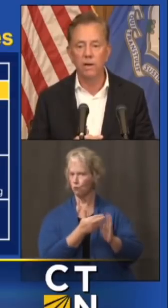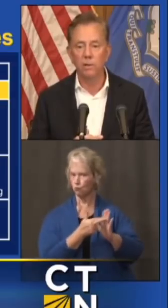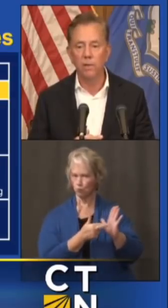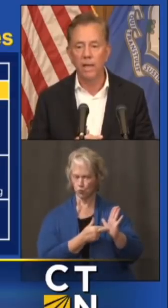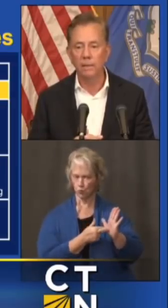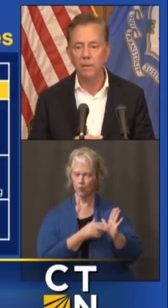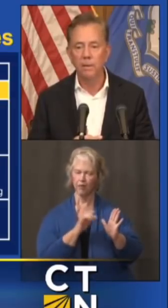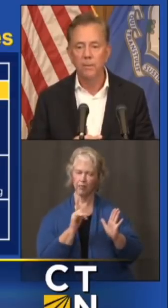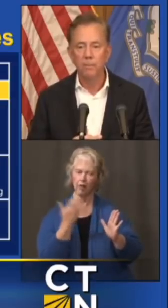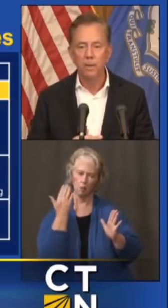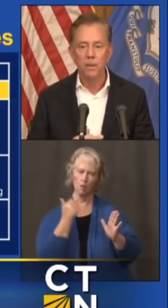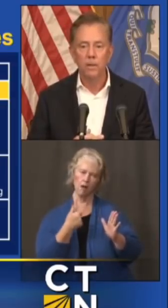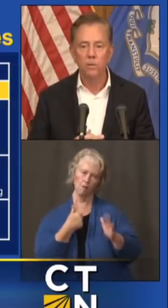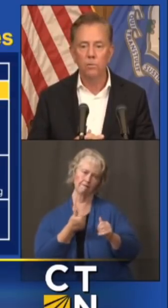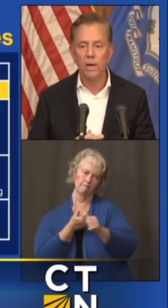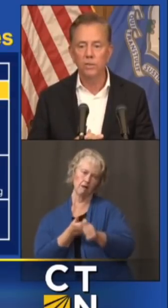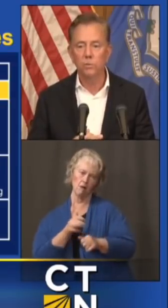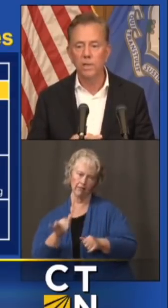we followed that.